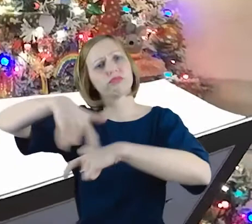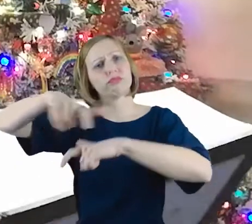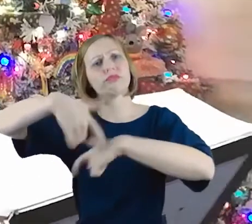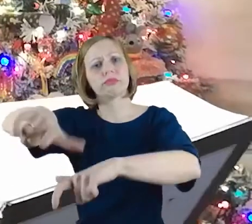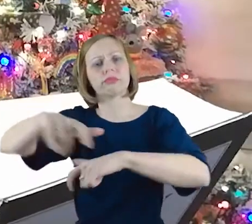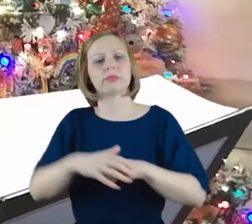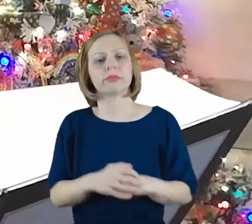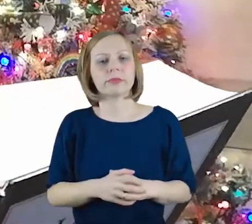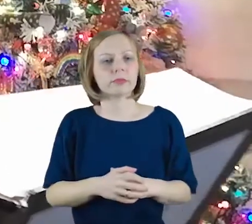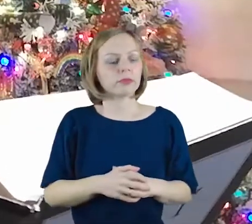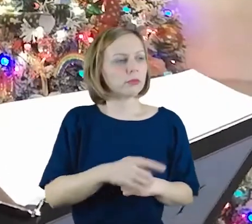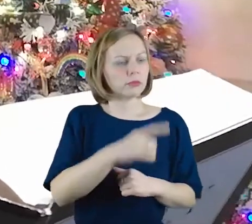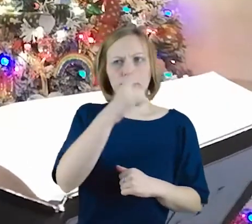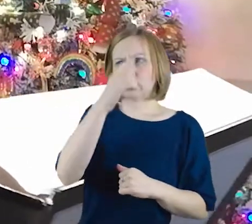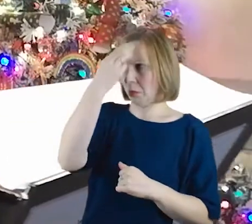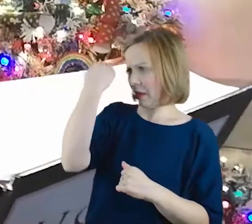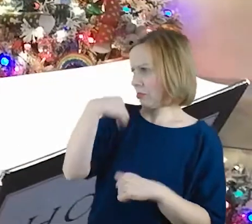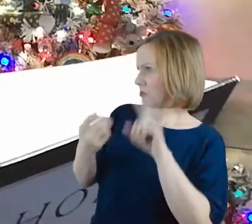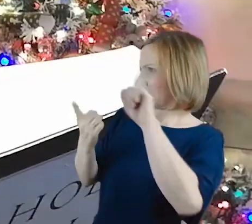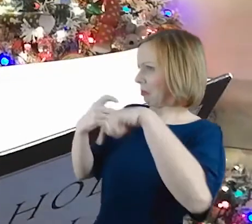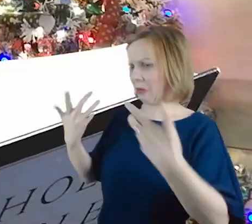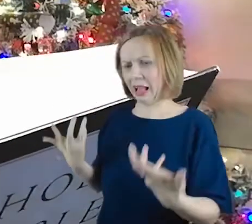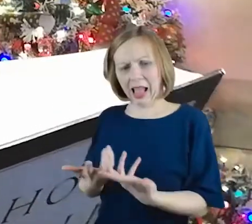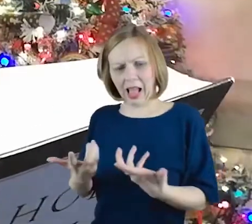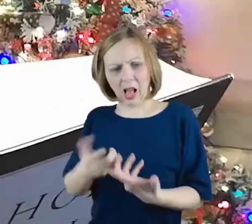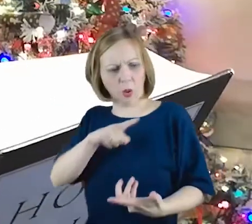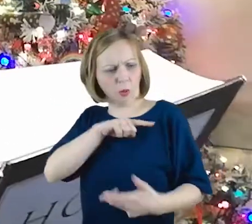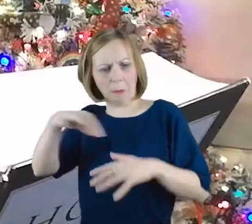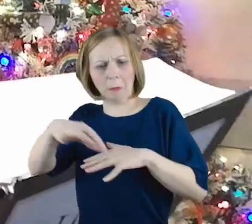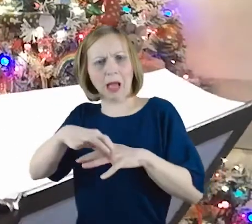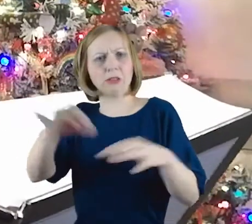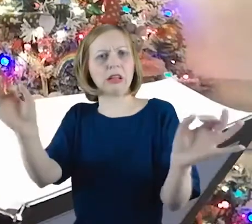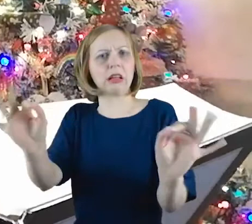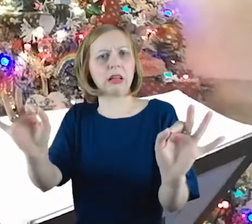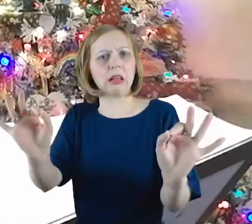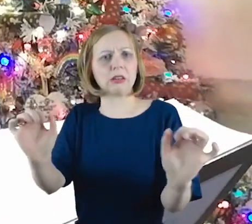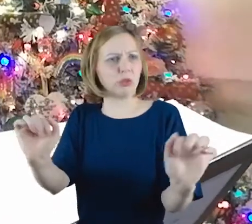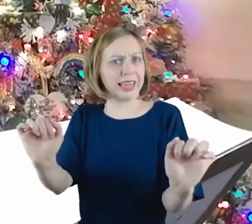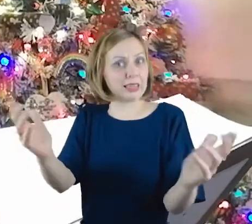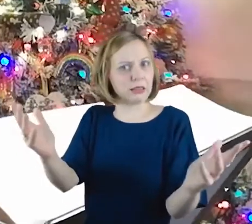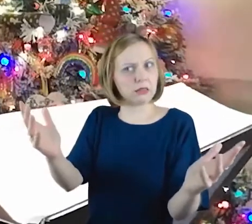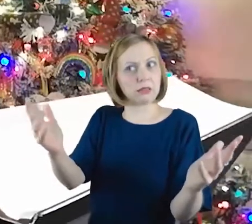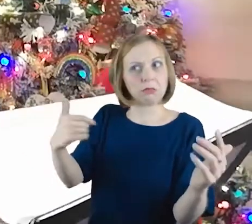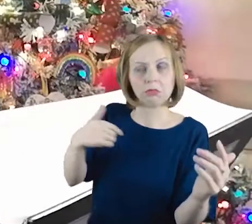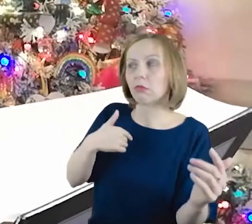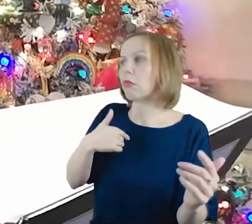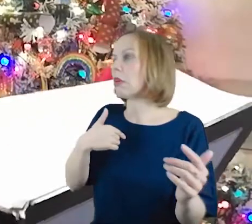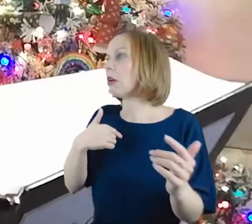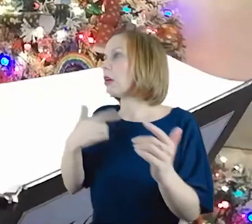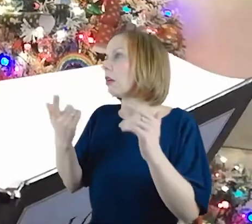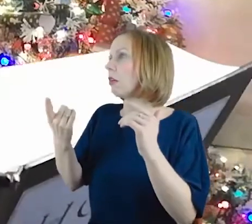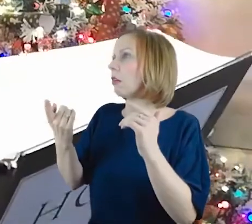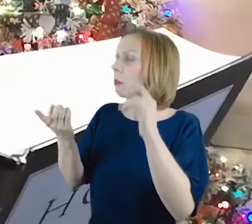end. And Mary said to the angel, How will this be, since I am a virgin? And the angel answered